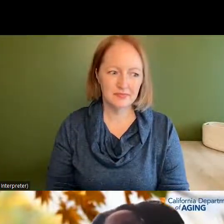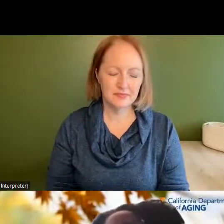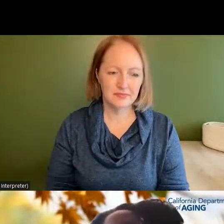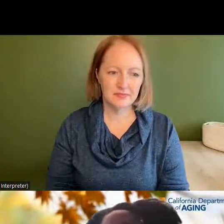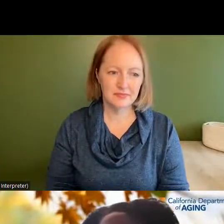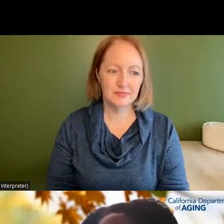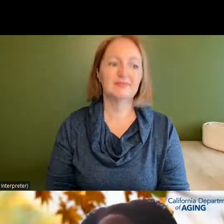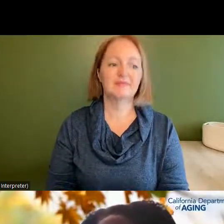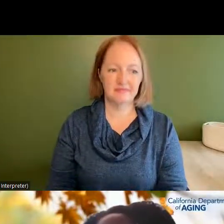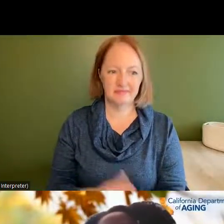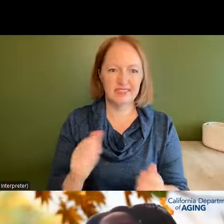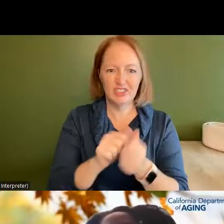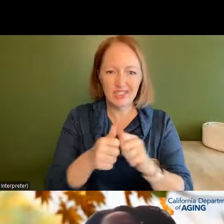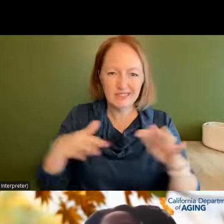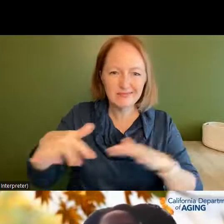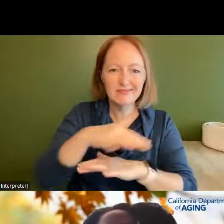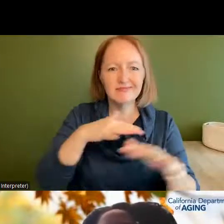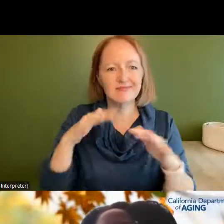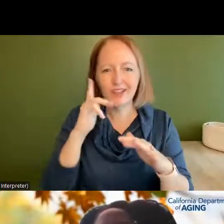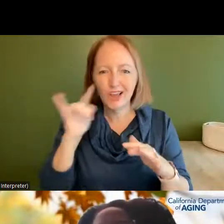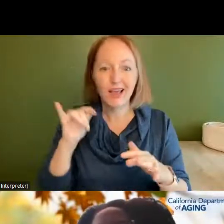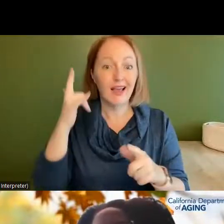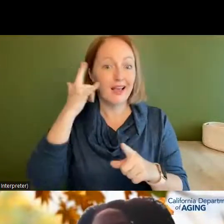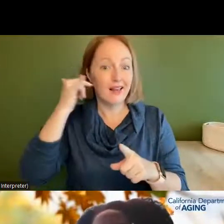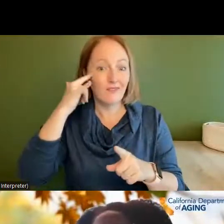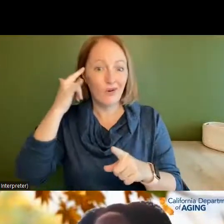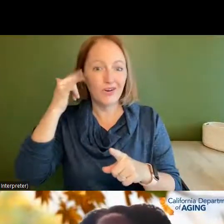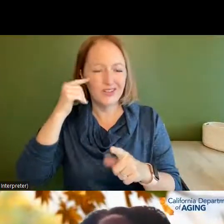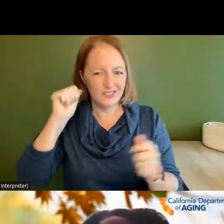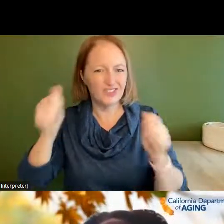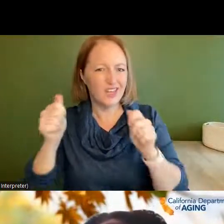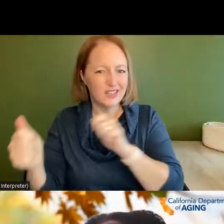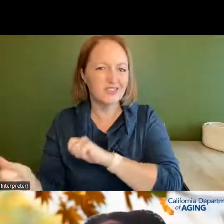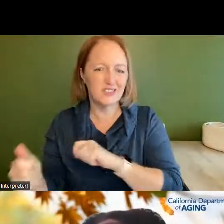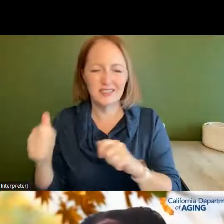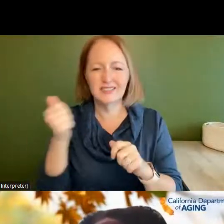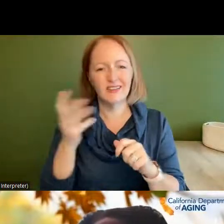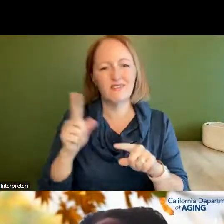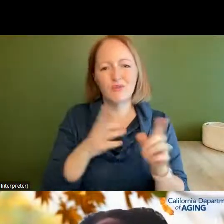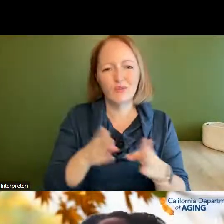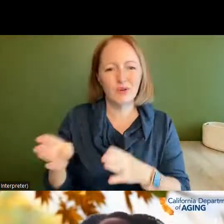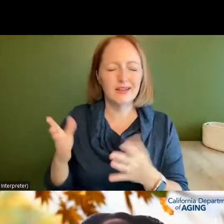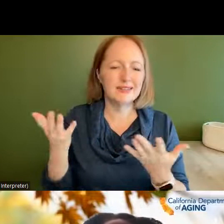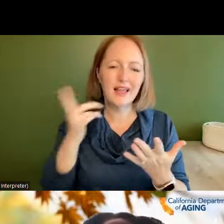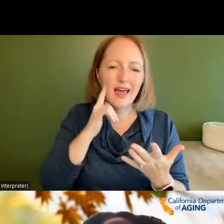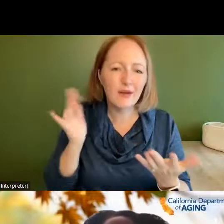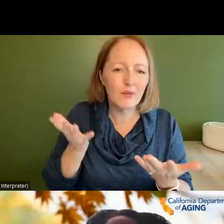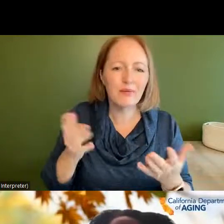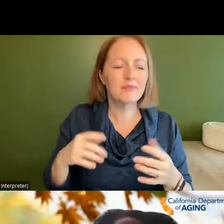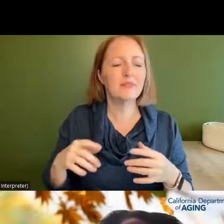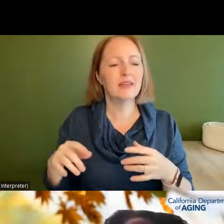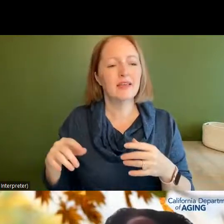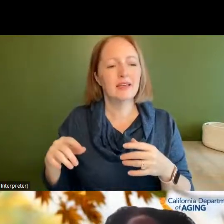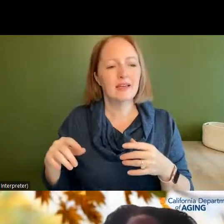the changing landscape, and the landscape of California is changing in a couple of different ways. Next slide.